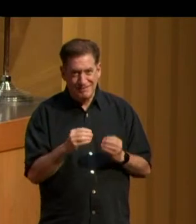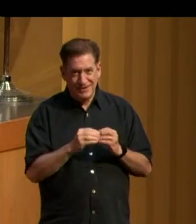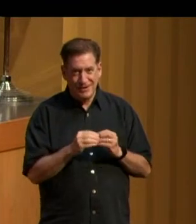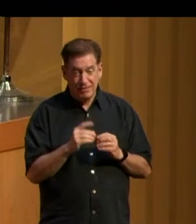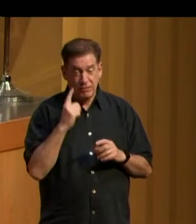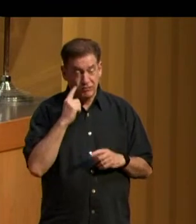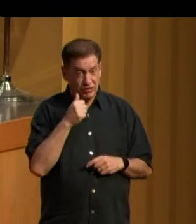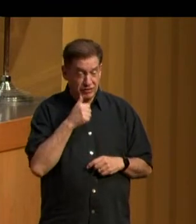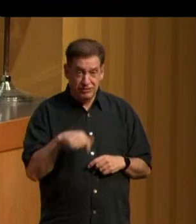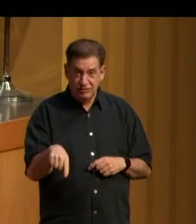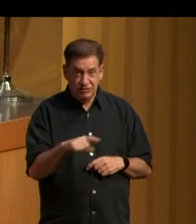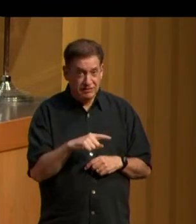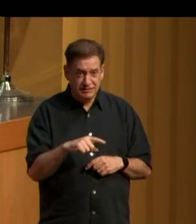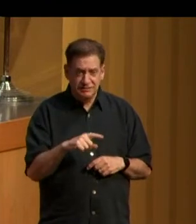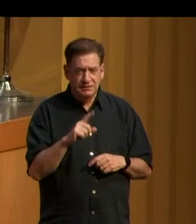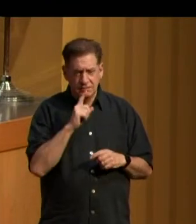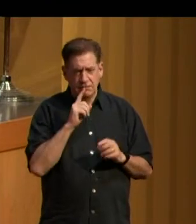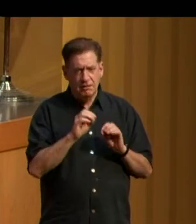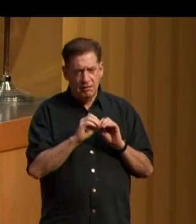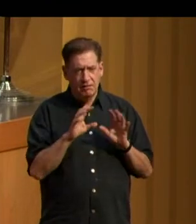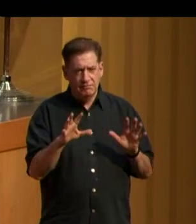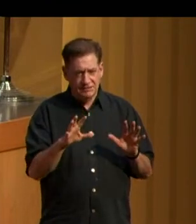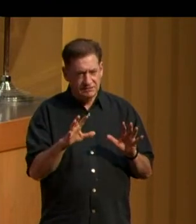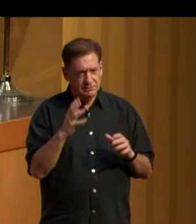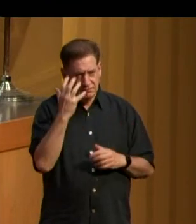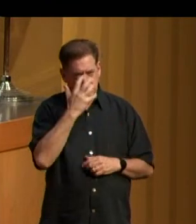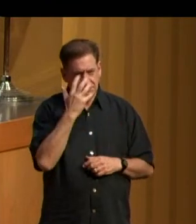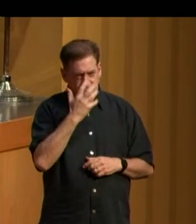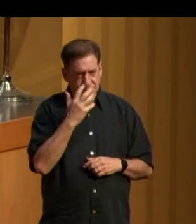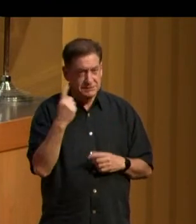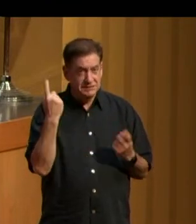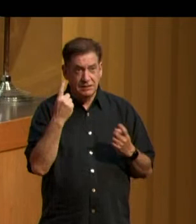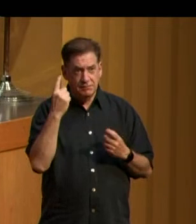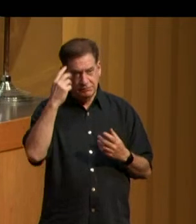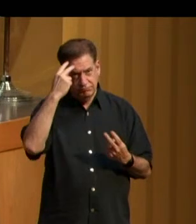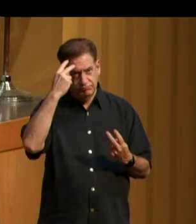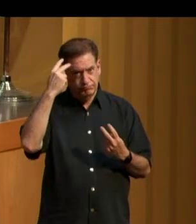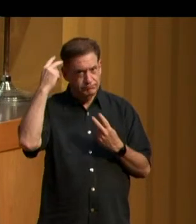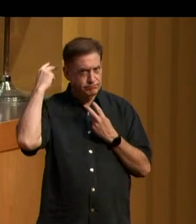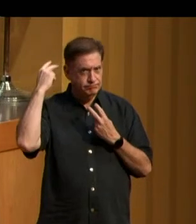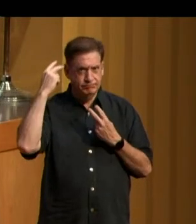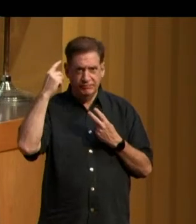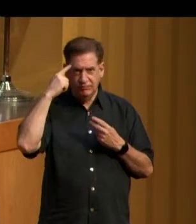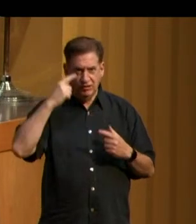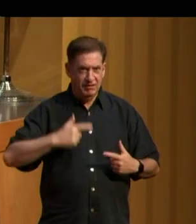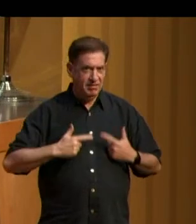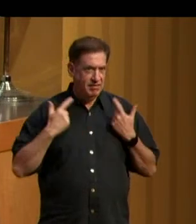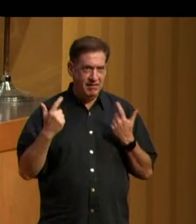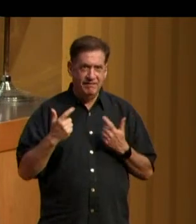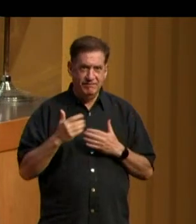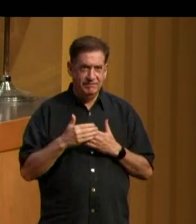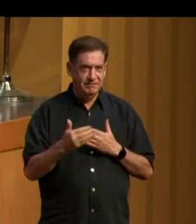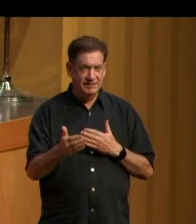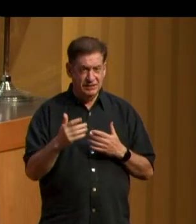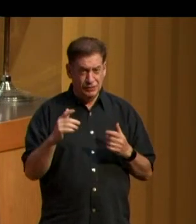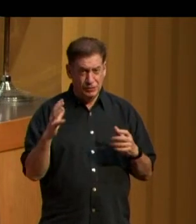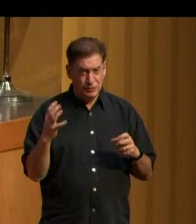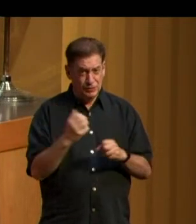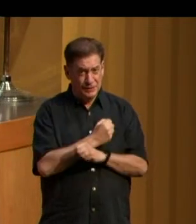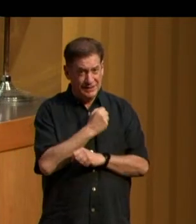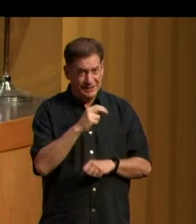the girls, it's obviously just awesome and something that they'll cherish the rest of their life. Winning a national title